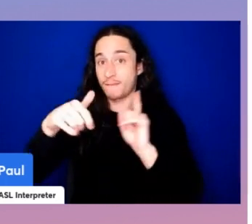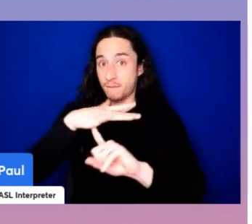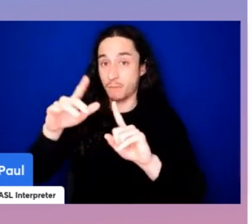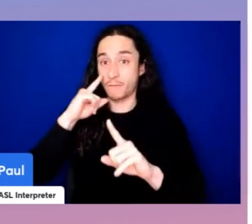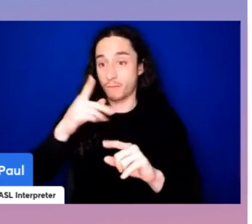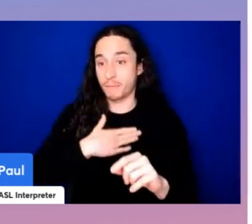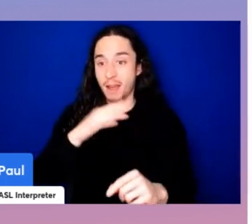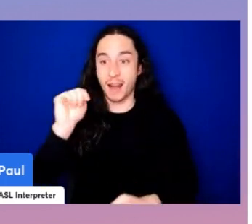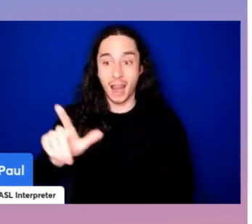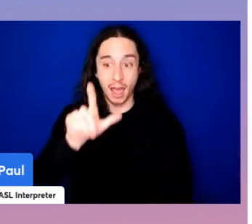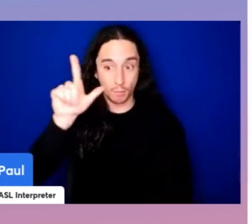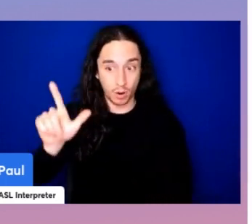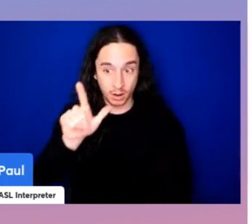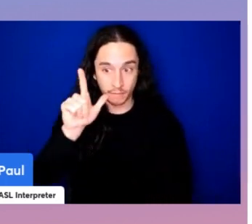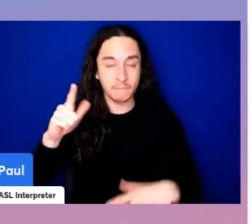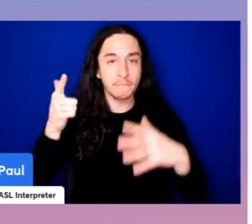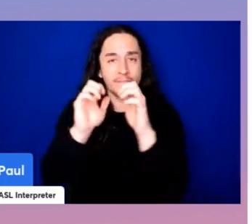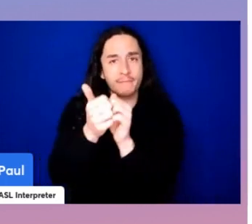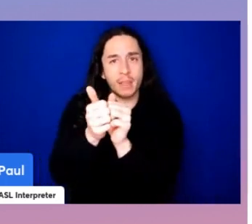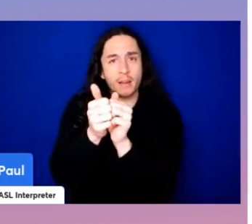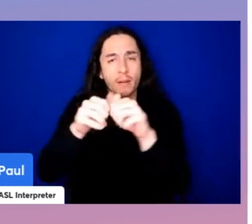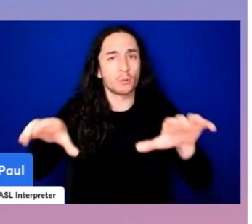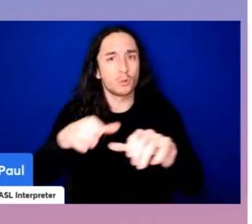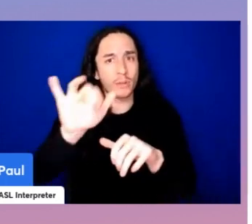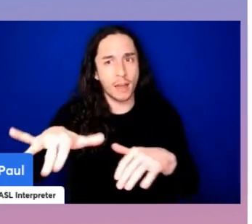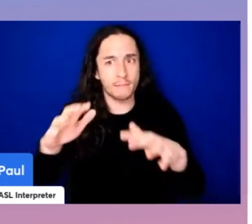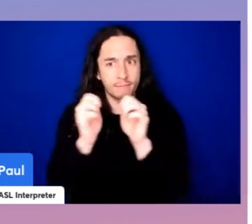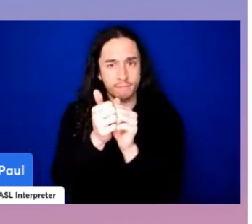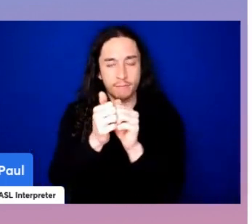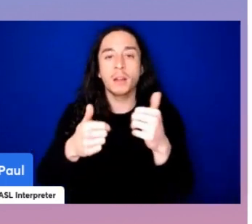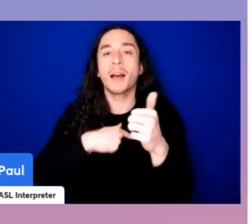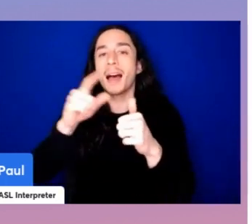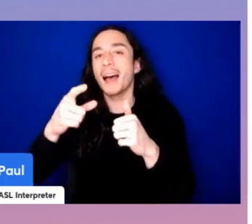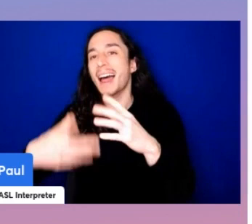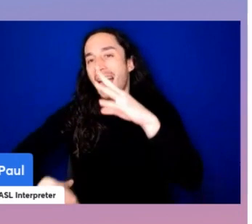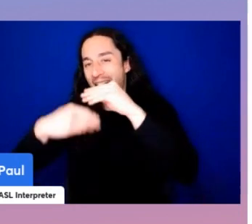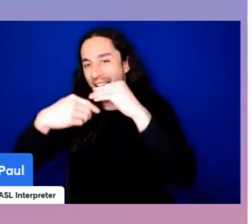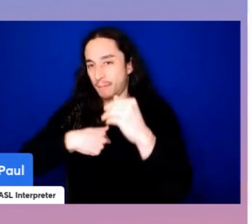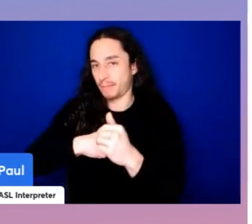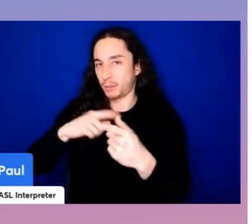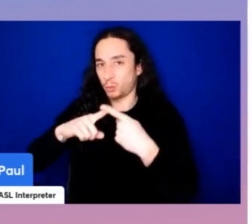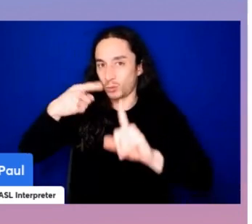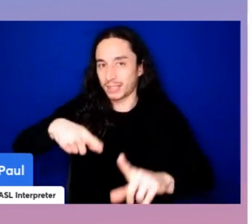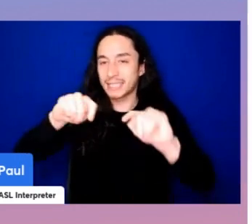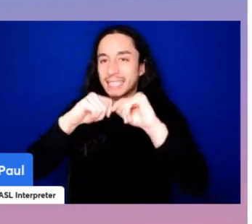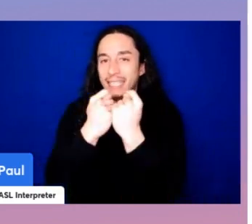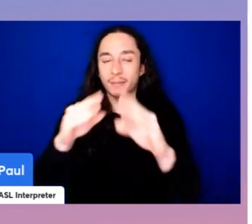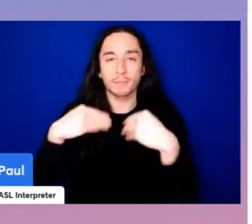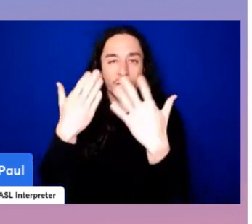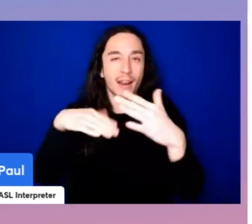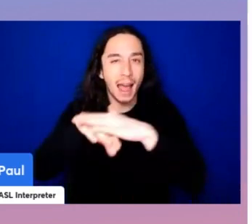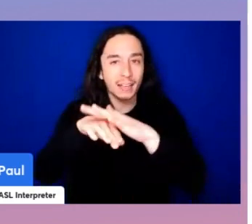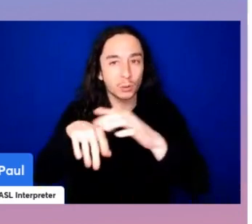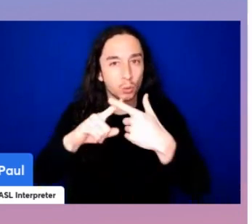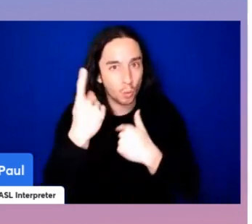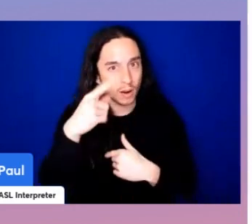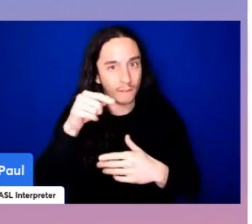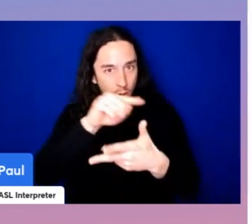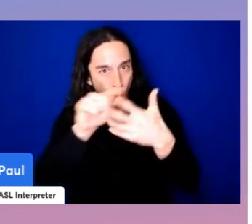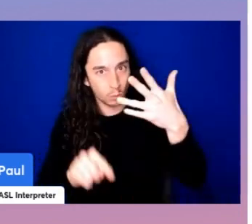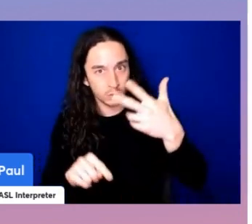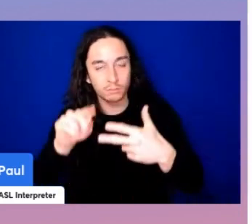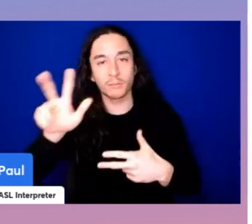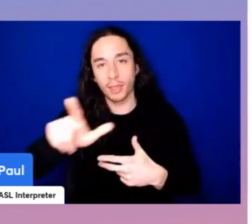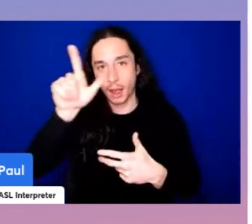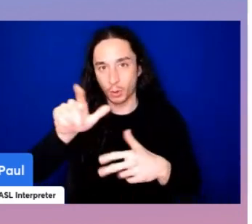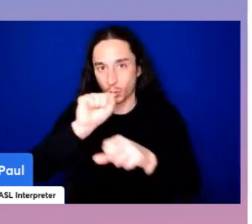In order to do so, I need to be added to the team that provides access to one of those library workspaces.